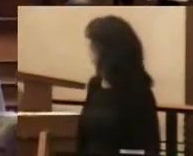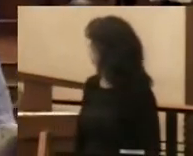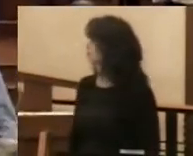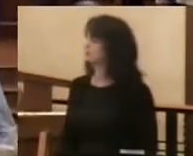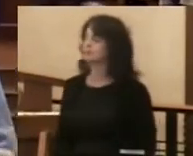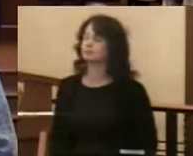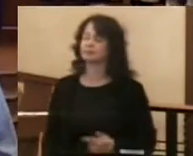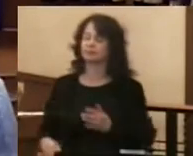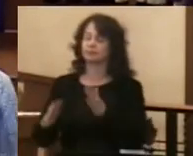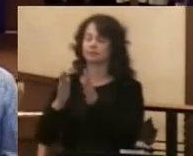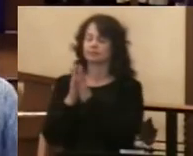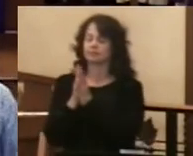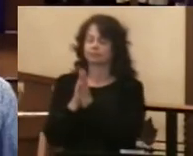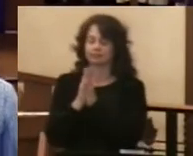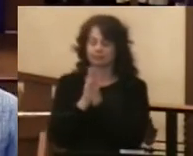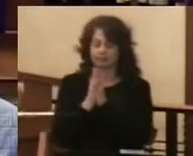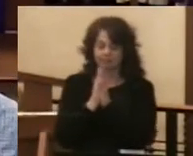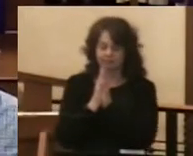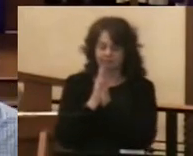Let us pray.